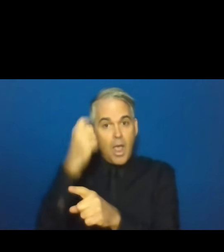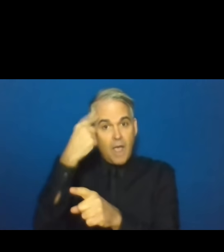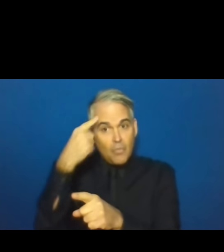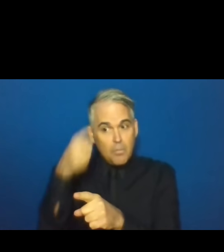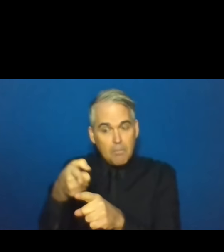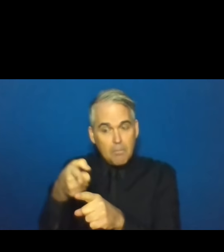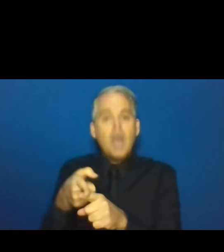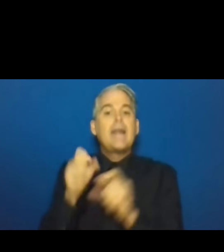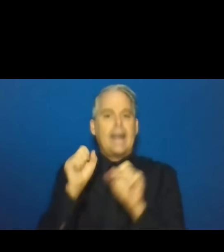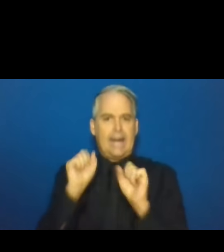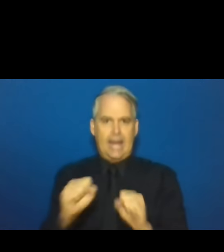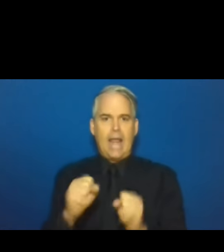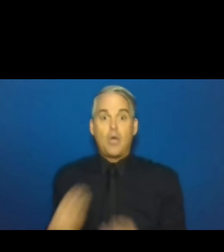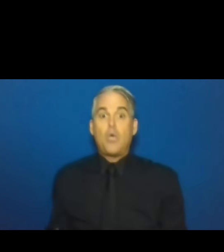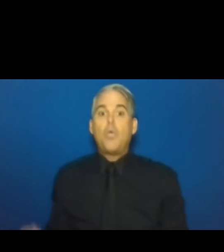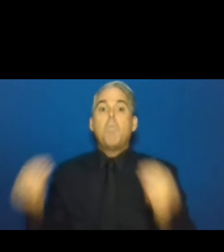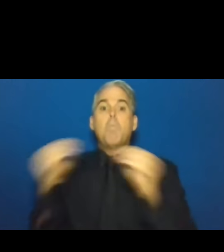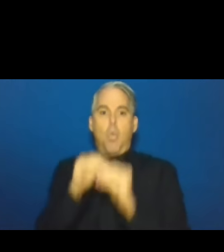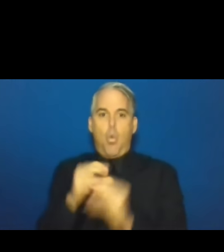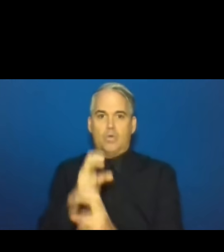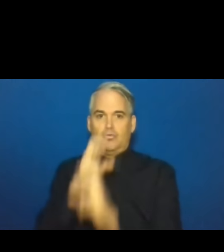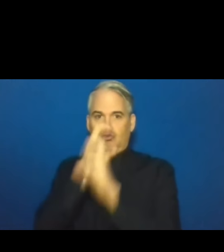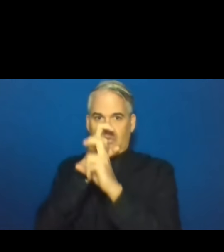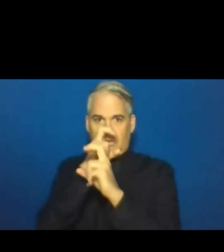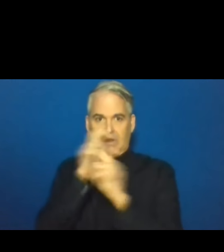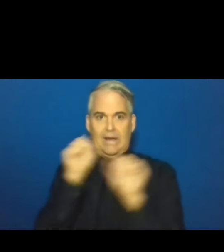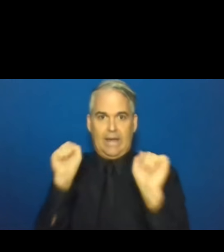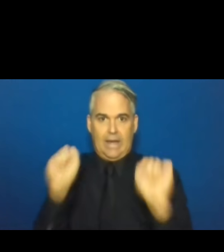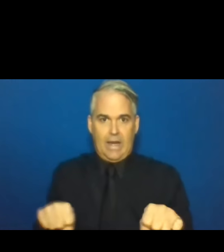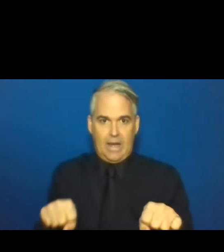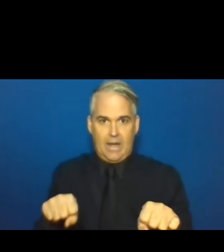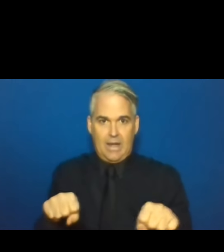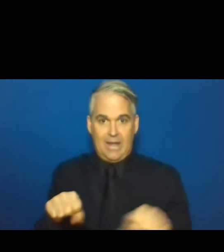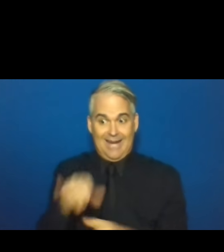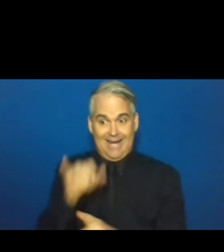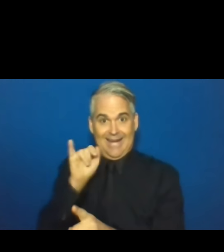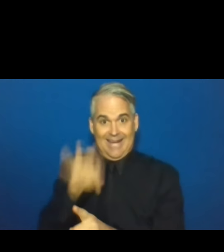enact stronger measures, especially if your local public health